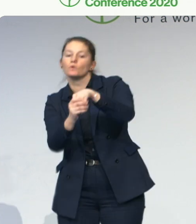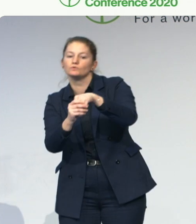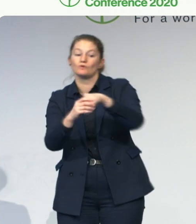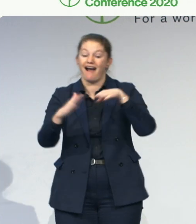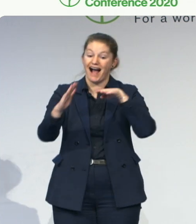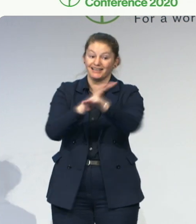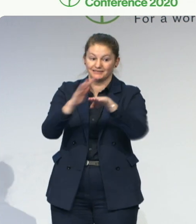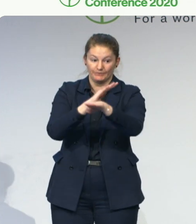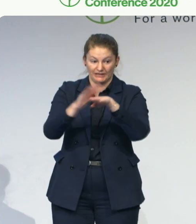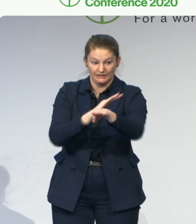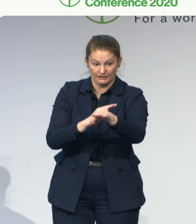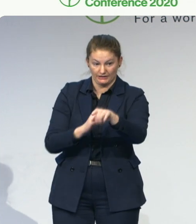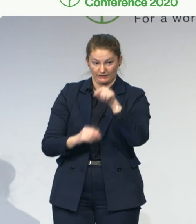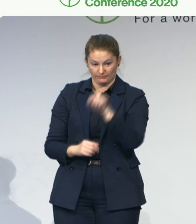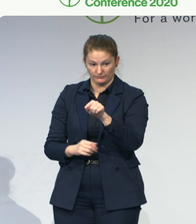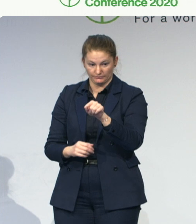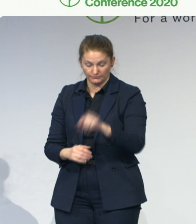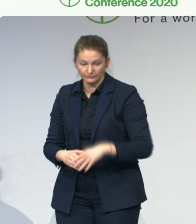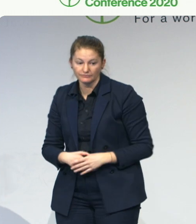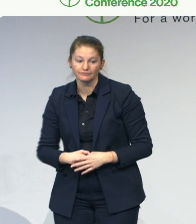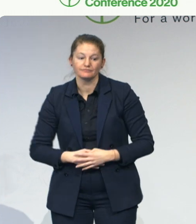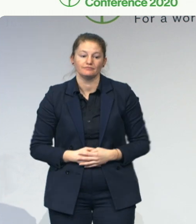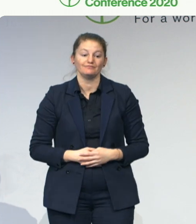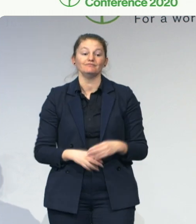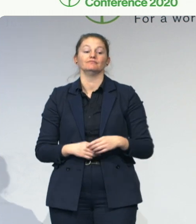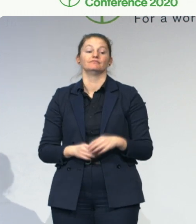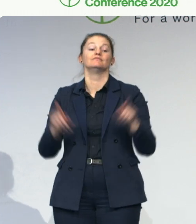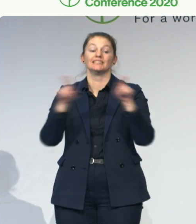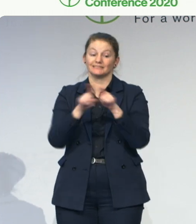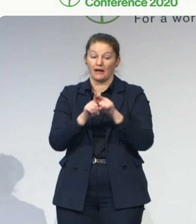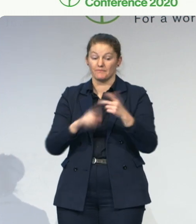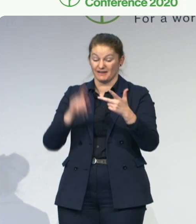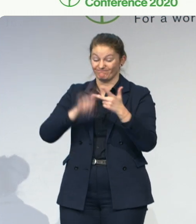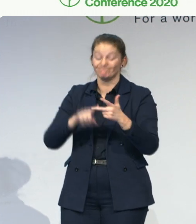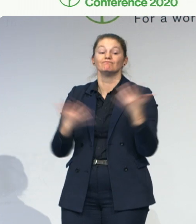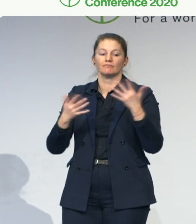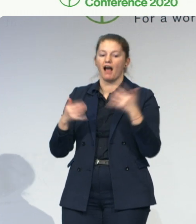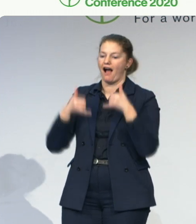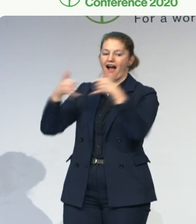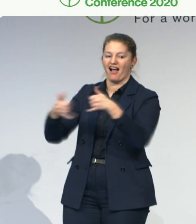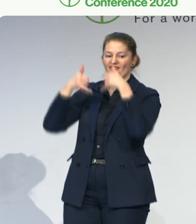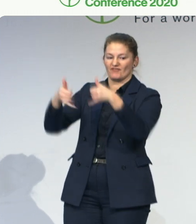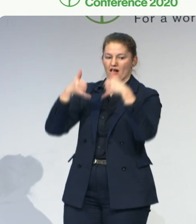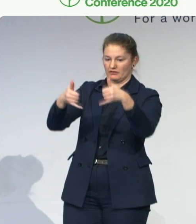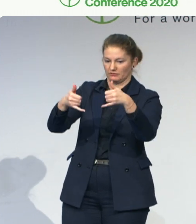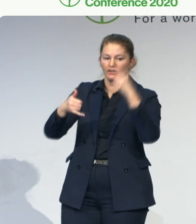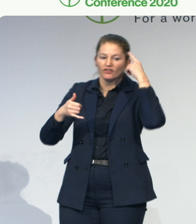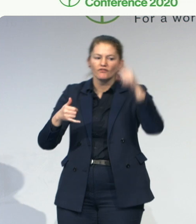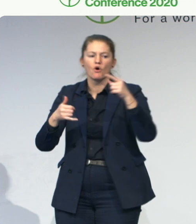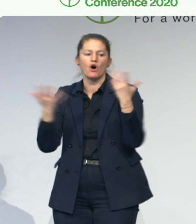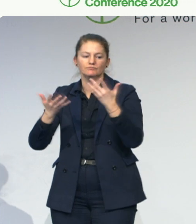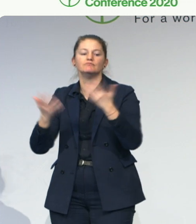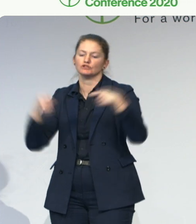leading company awards in each region in Austria for extraordinary